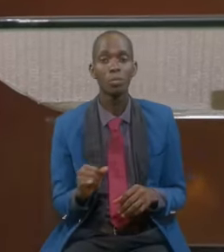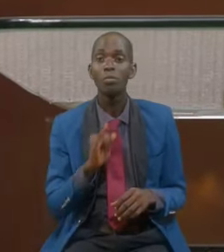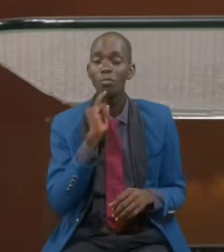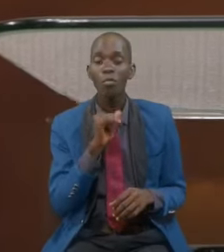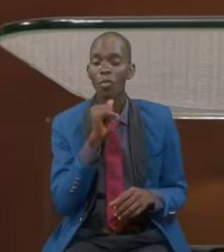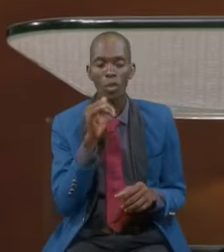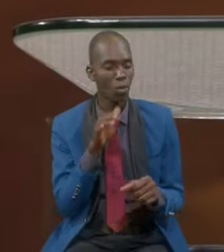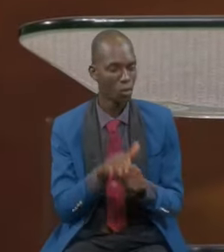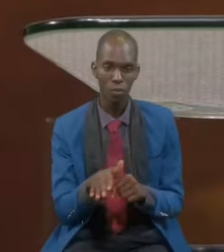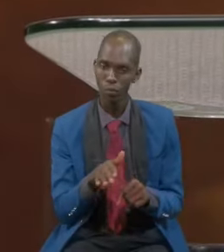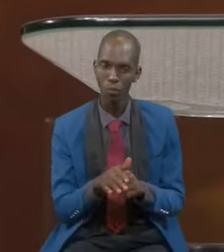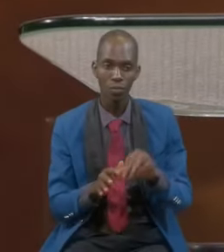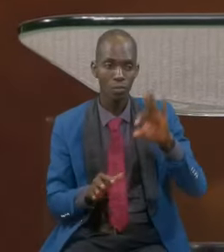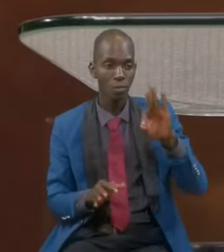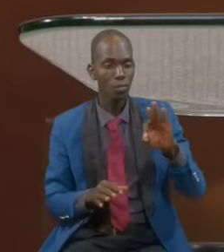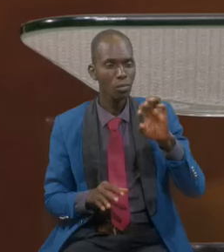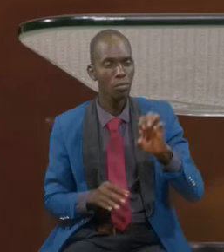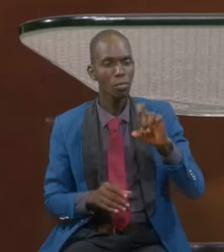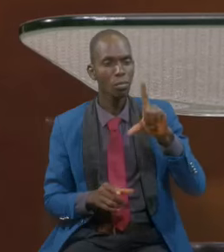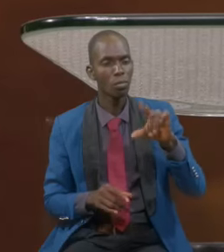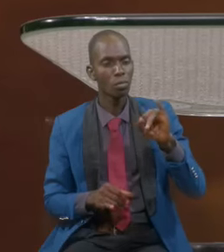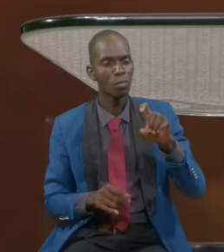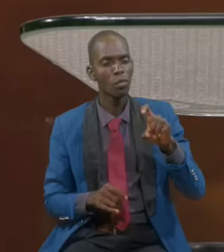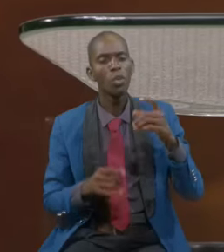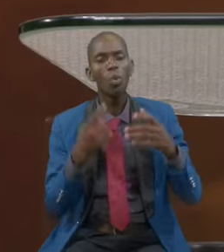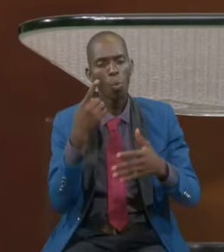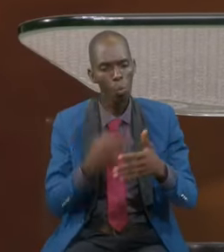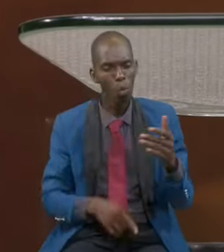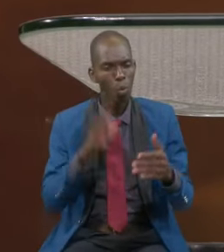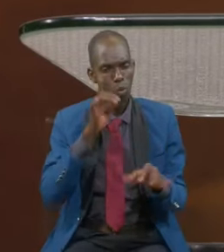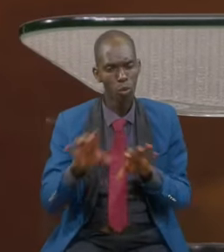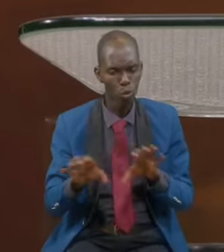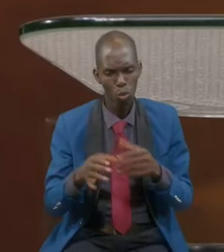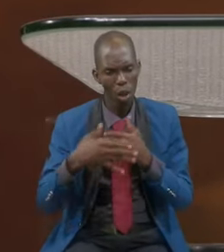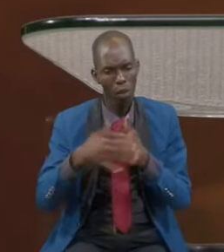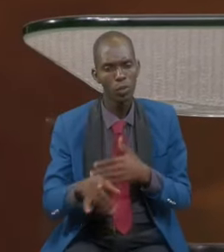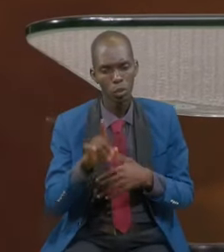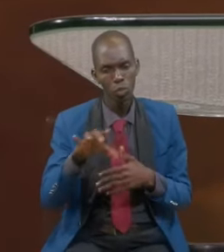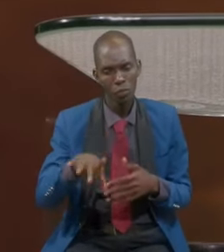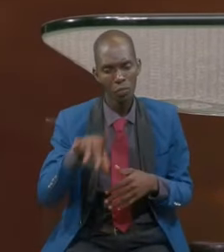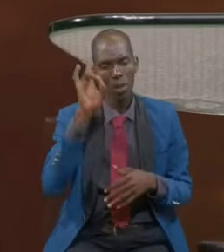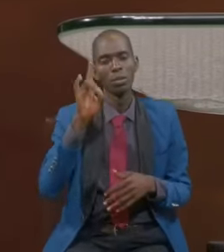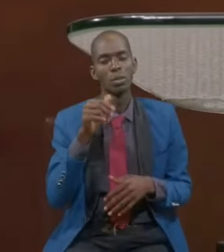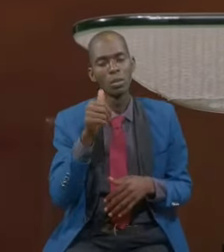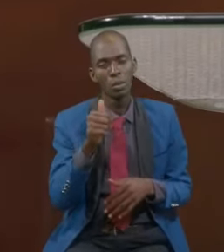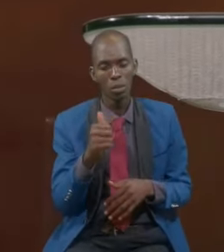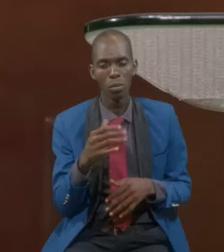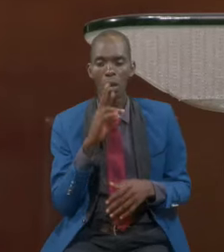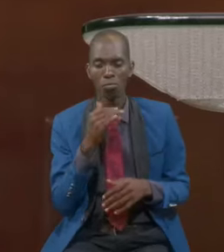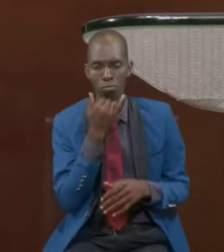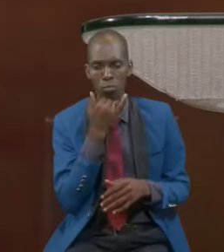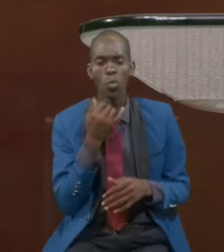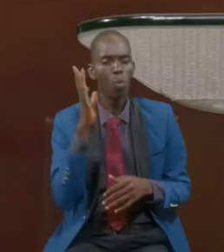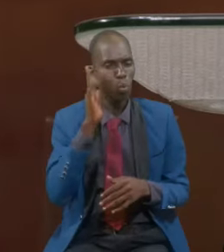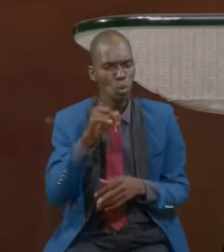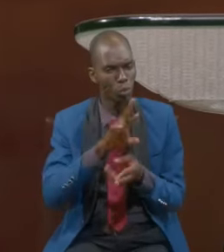enough. Felix, what are you going to do after that? Will you repent? Felix, what are you going to do after